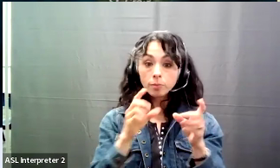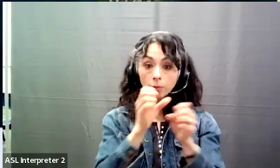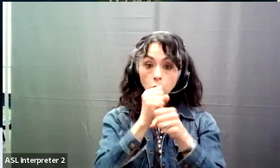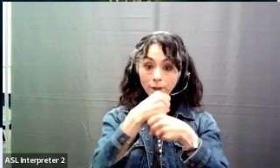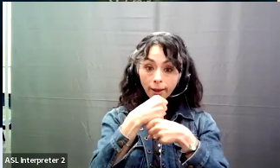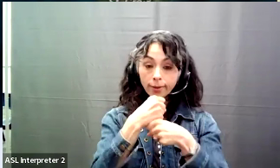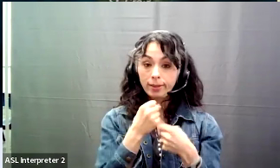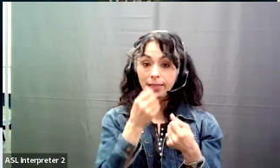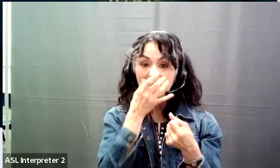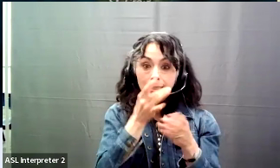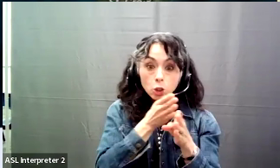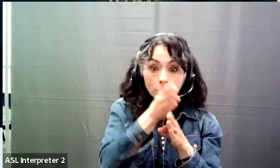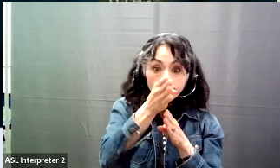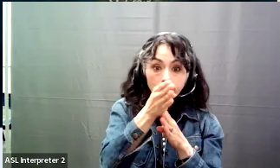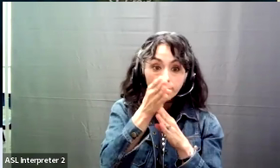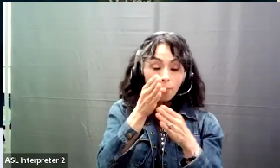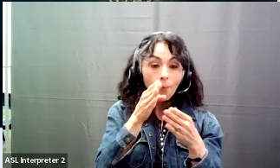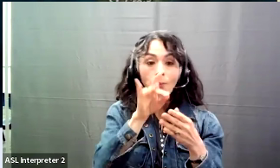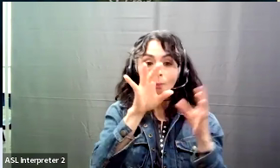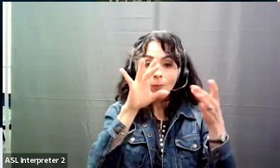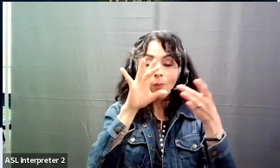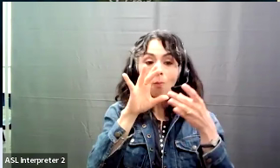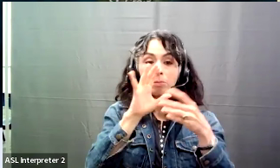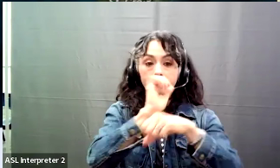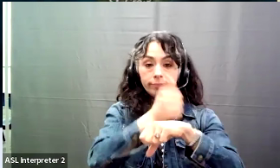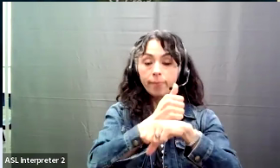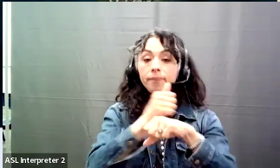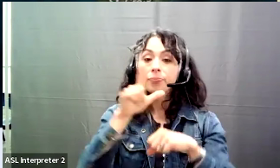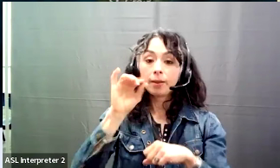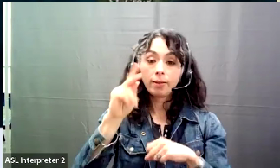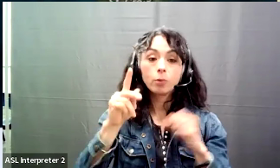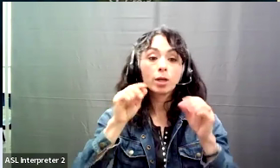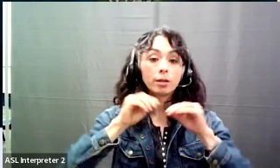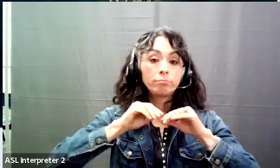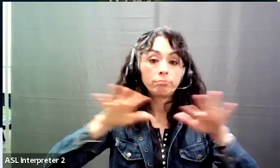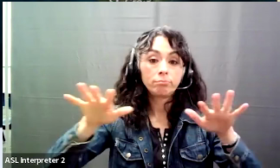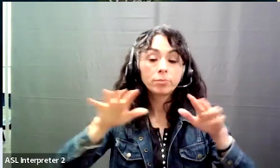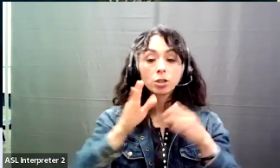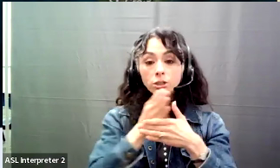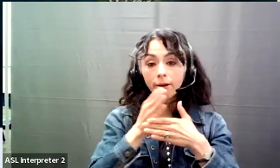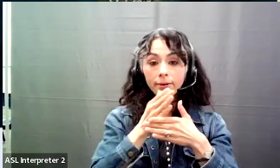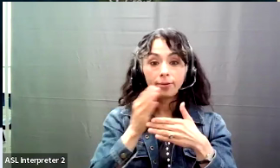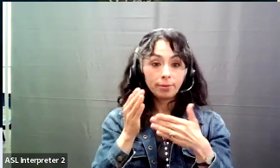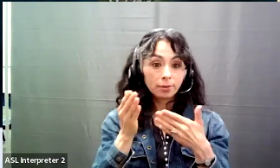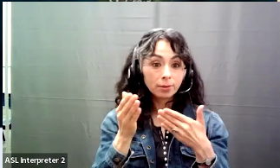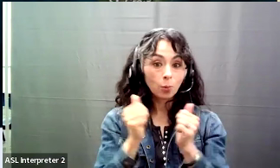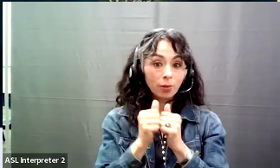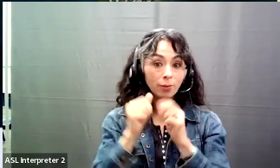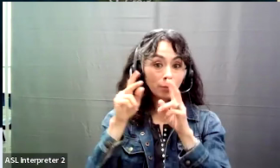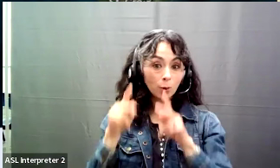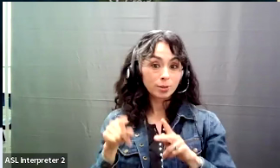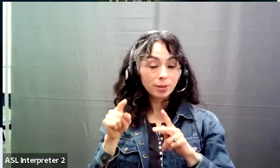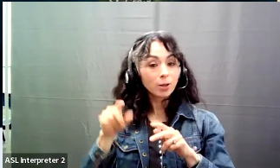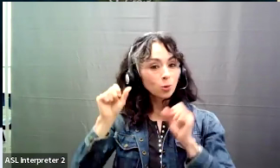can copy this link that is going to be generated, and we can share it to other people so that they are able